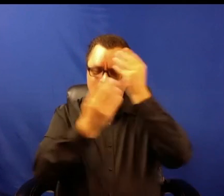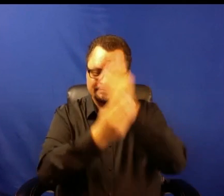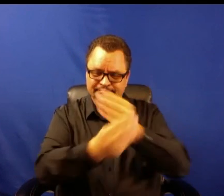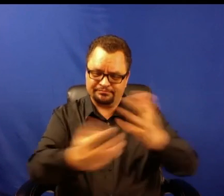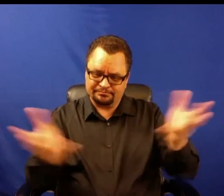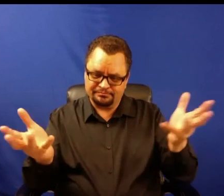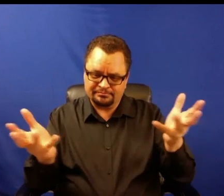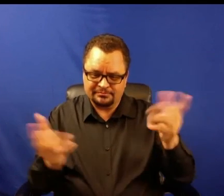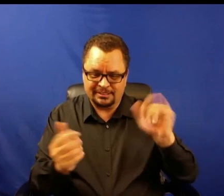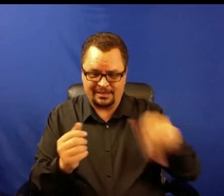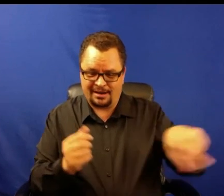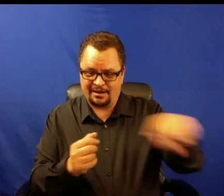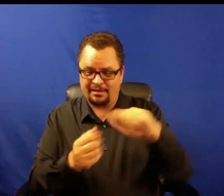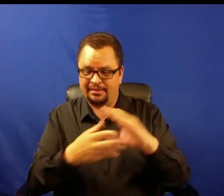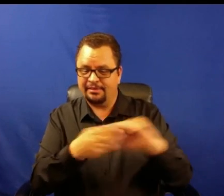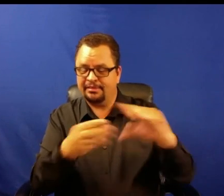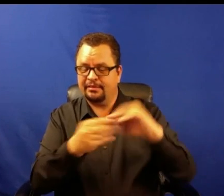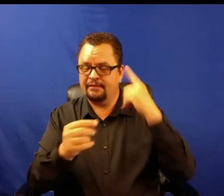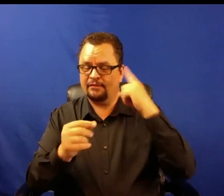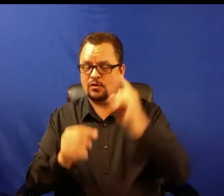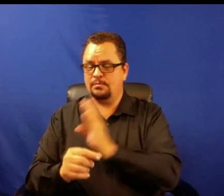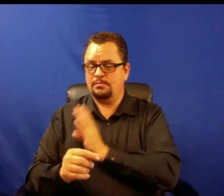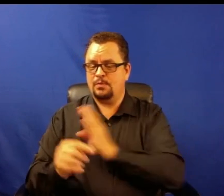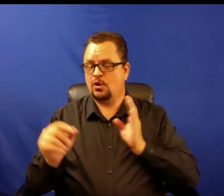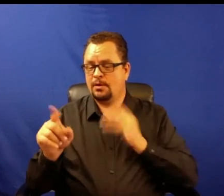you go back and look at what in